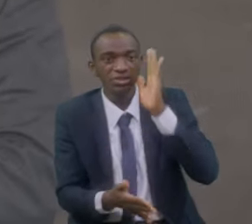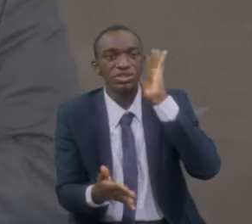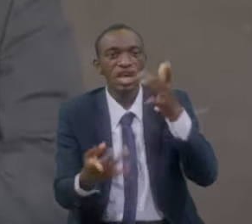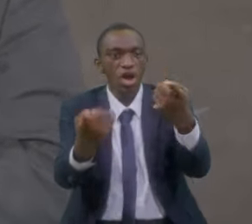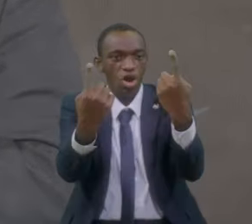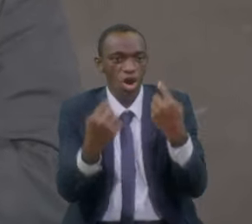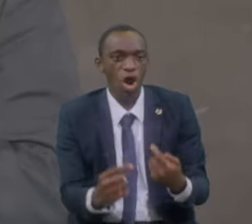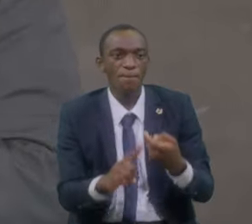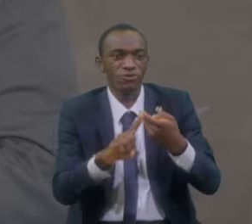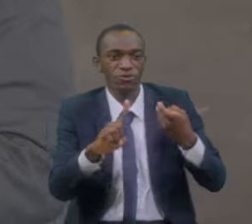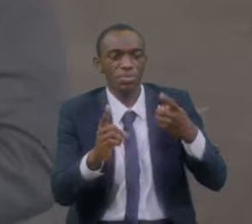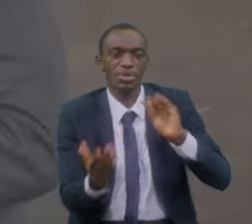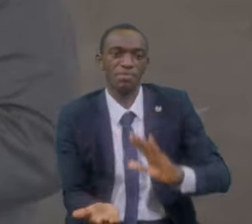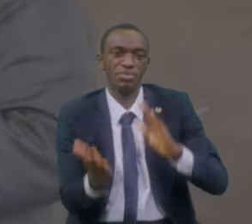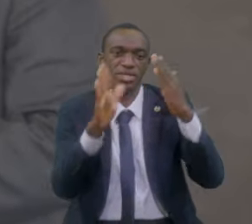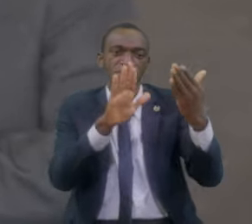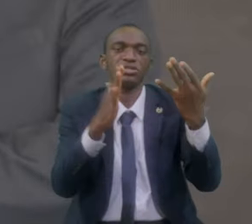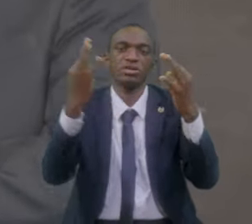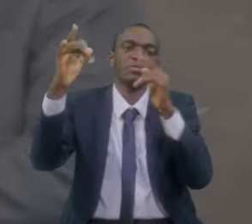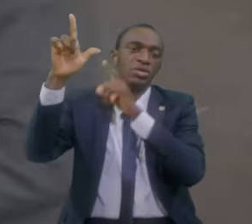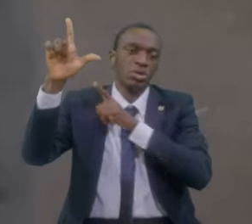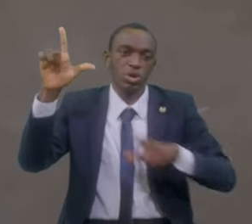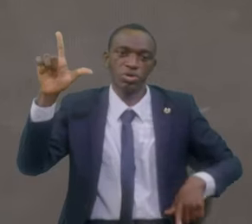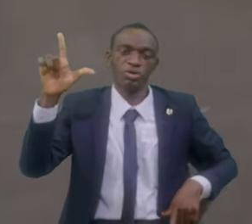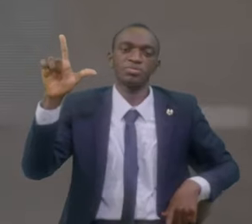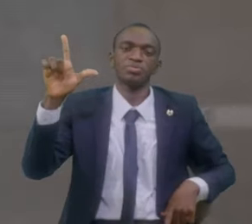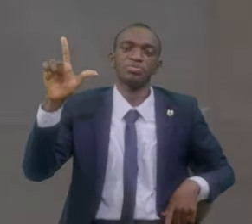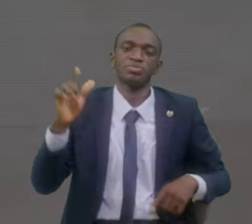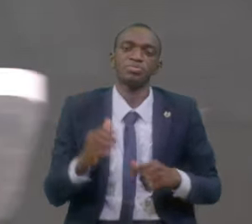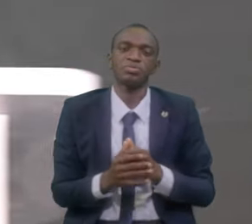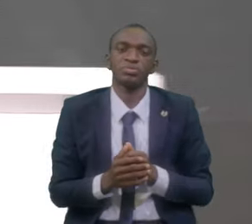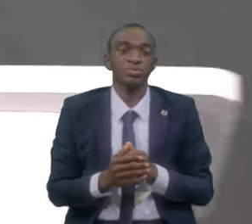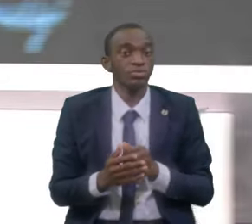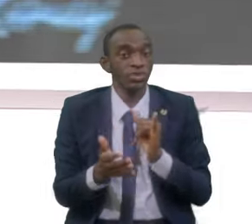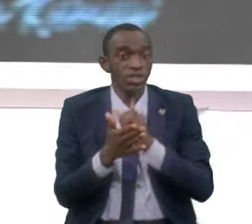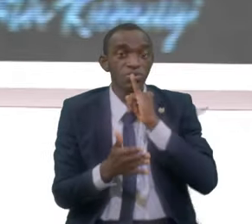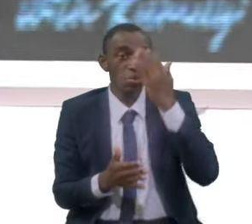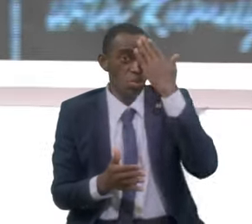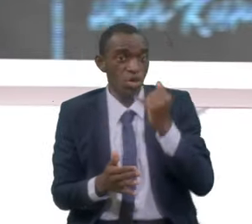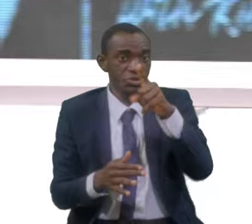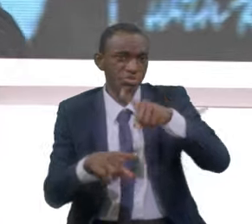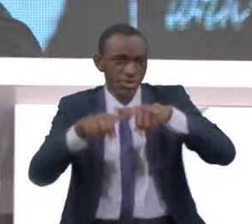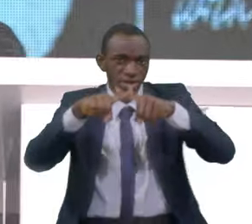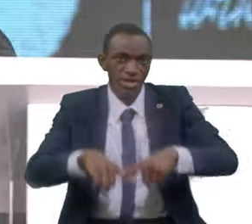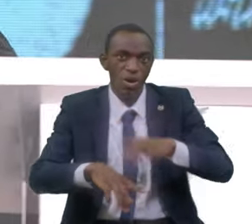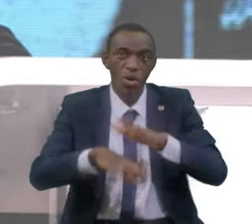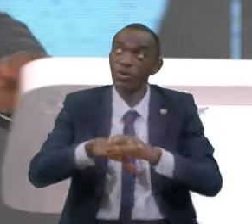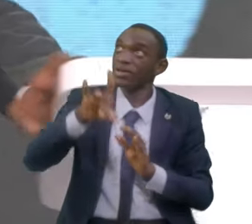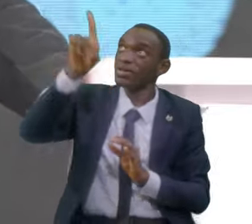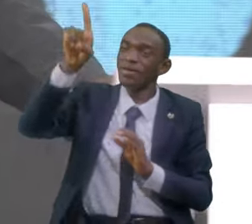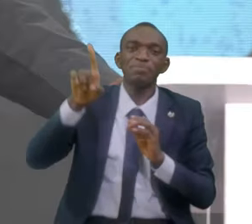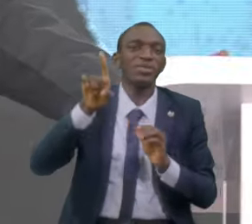from the presence of the Lord. That's why you lean on him. He's the one that comes